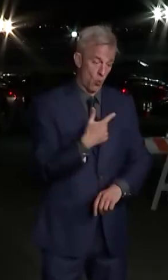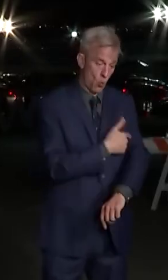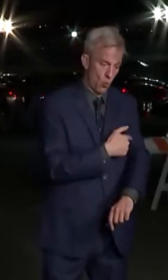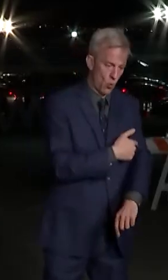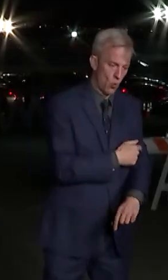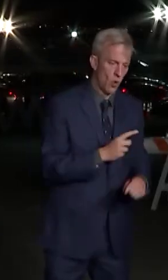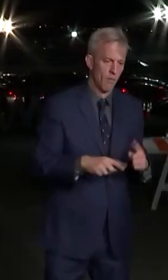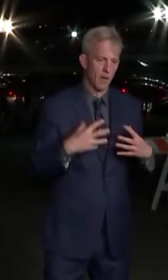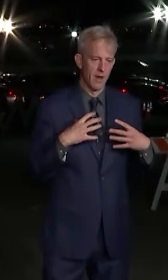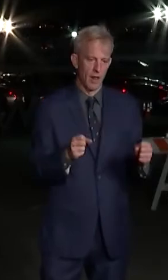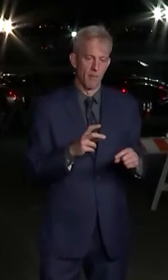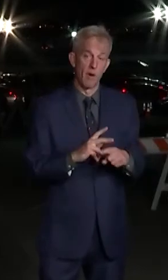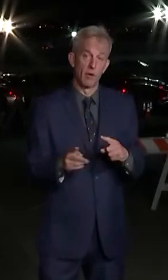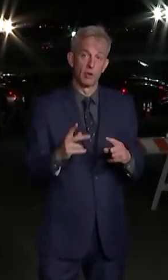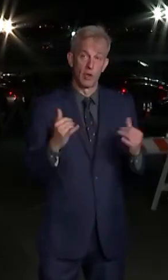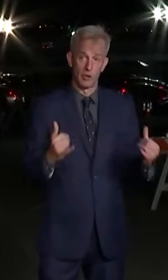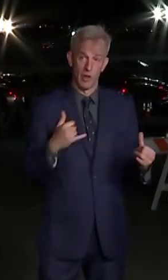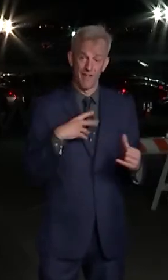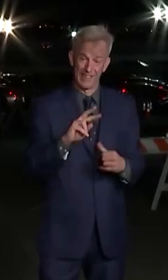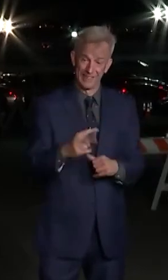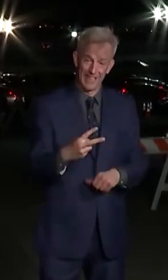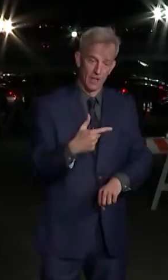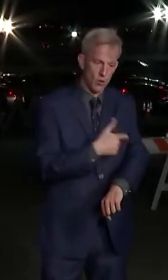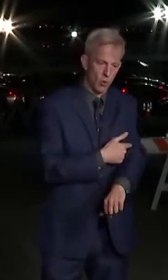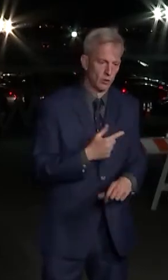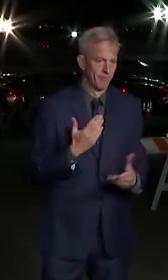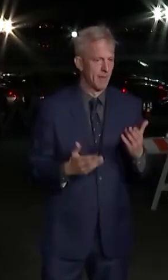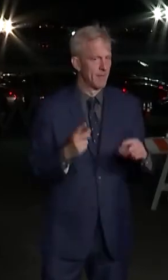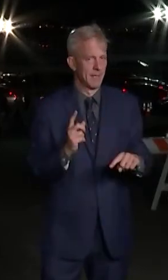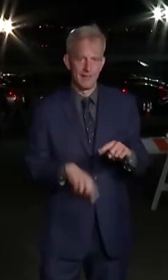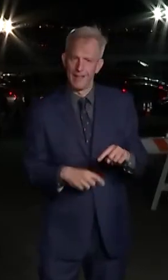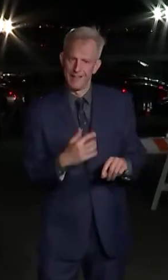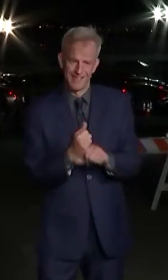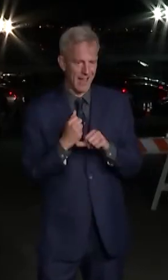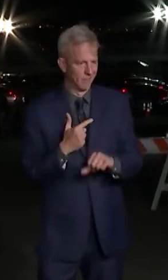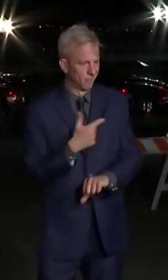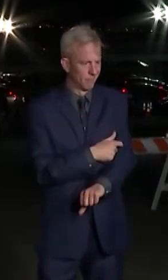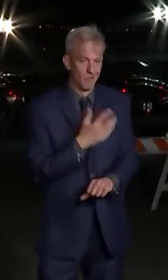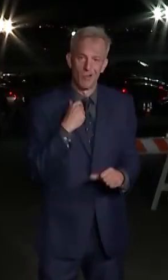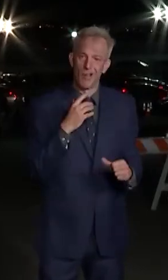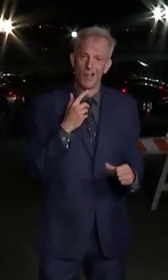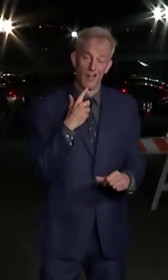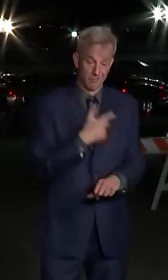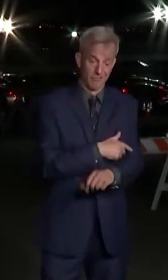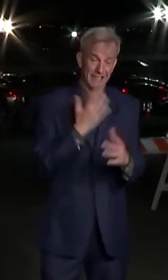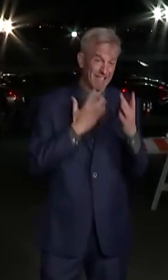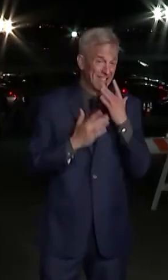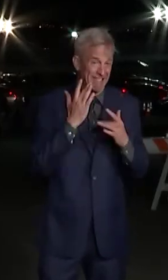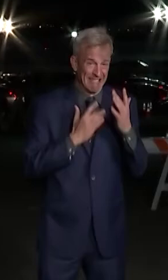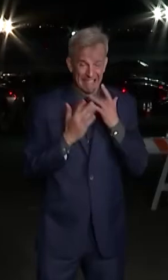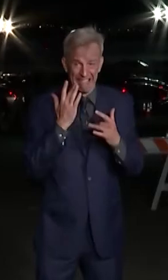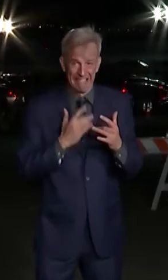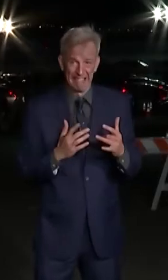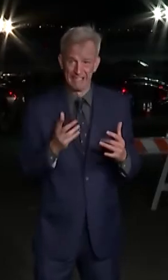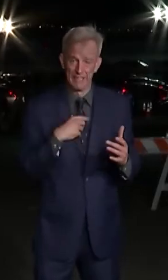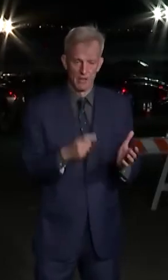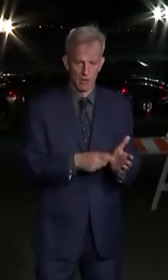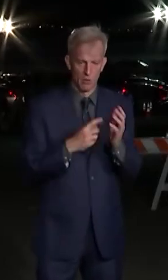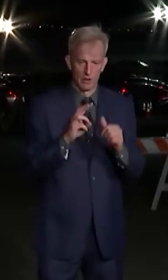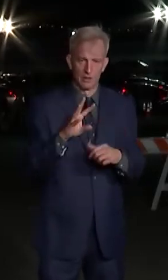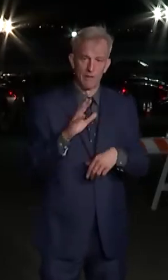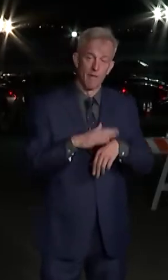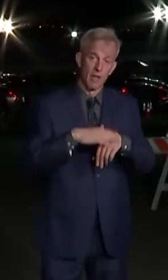that are now up for their second dose, may not be able to get the second dose due to the shortage of vaccines available and the requirement to allow 65 and up to